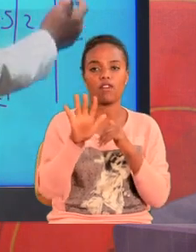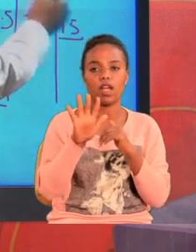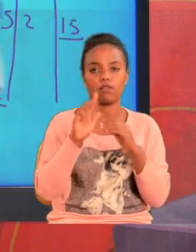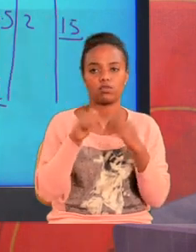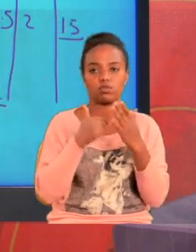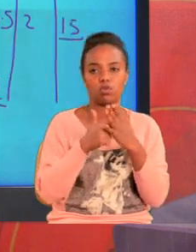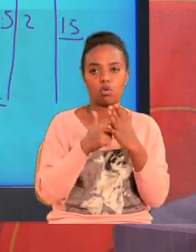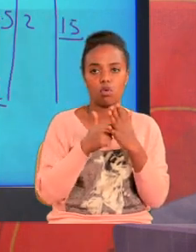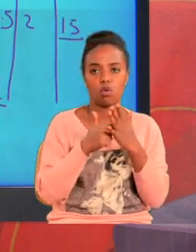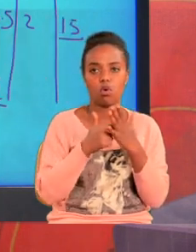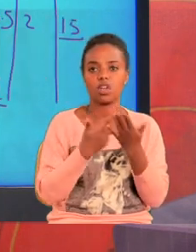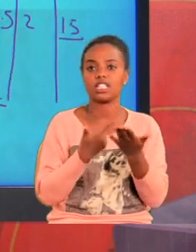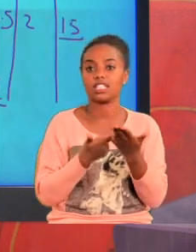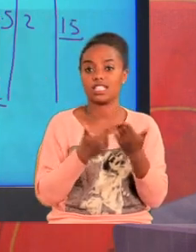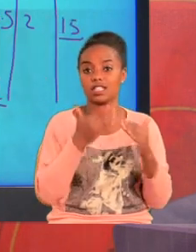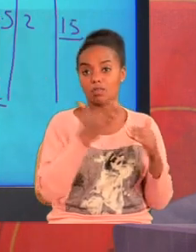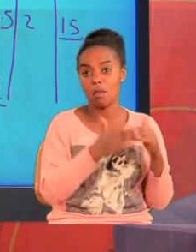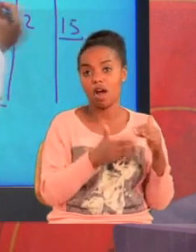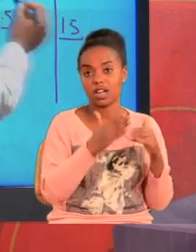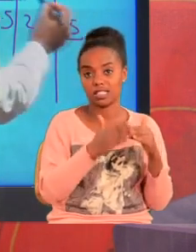Therefore, this part